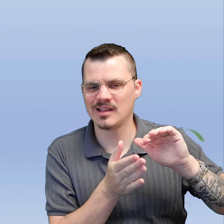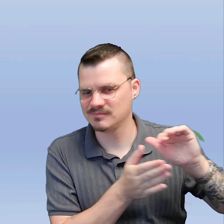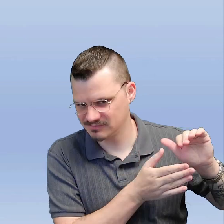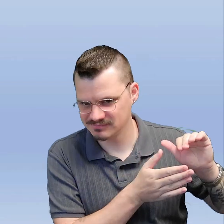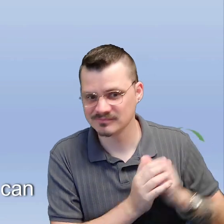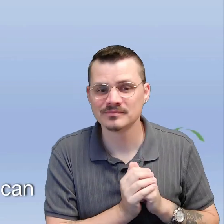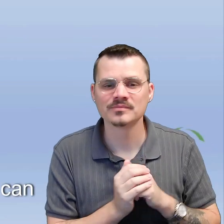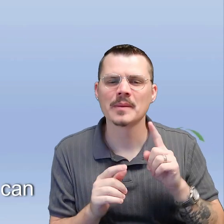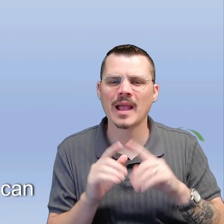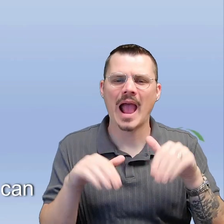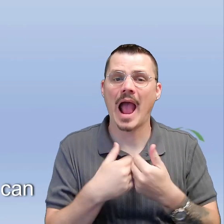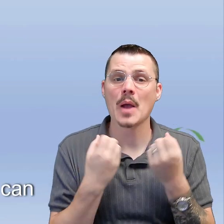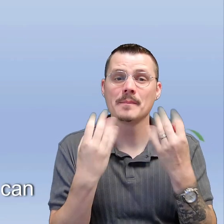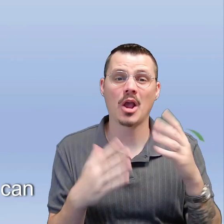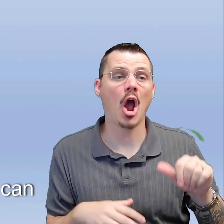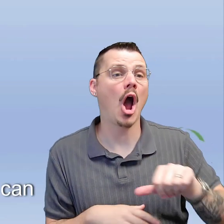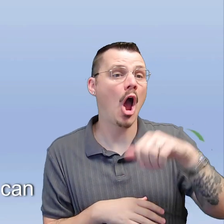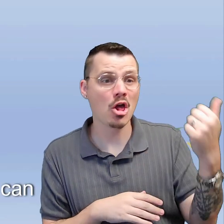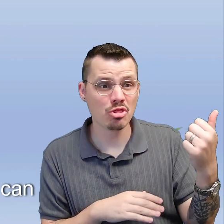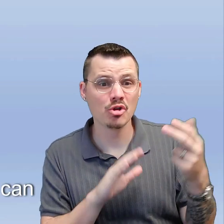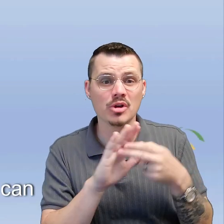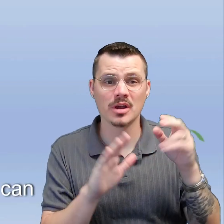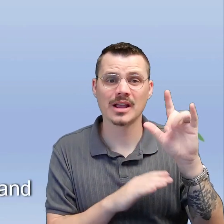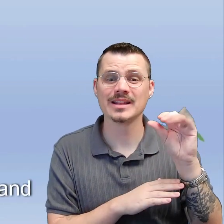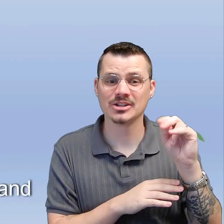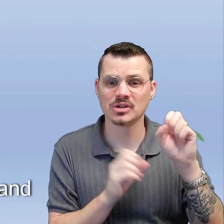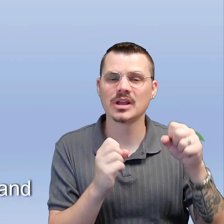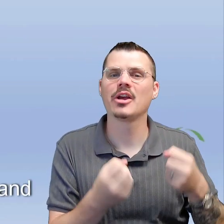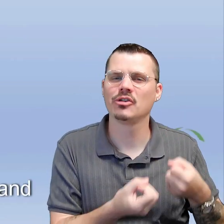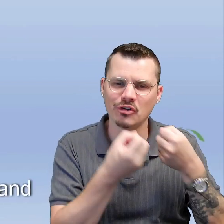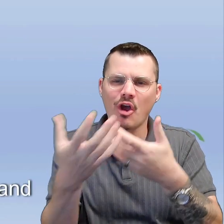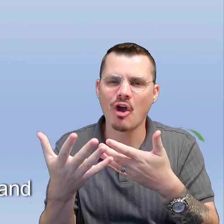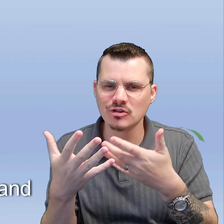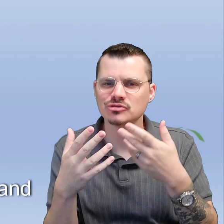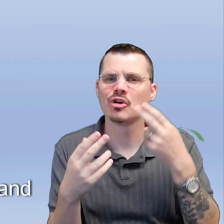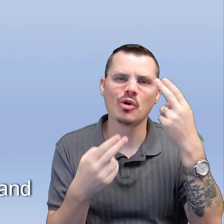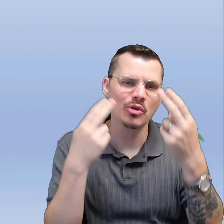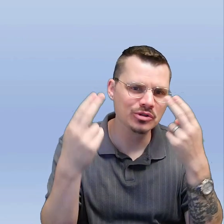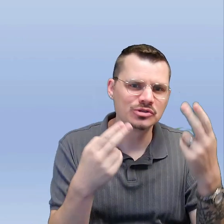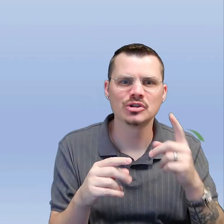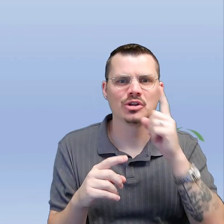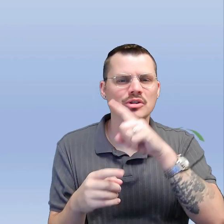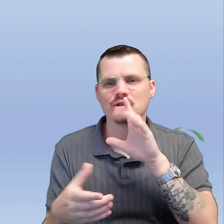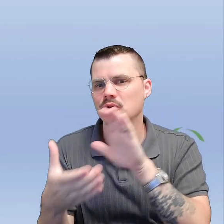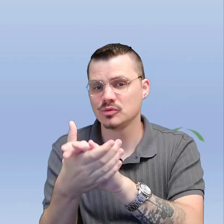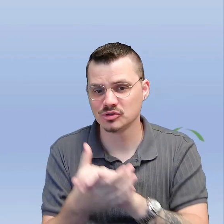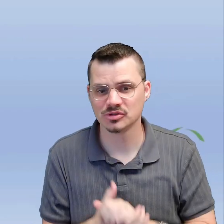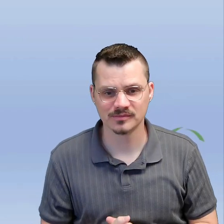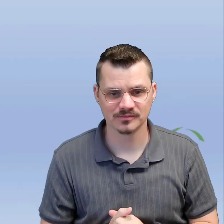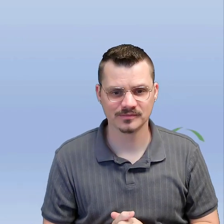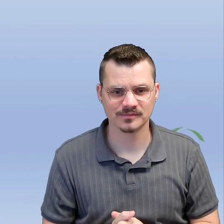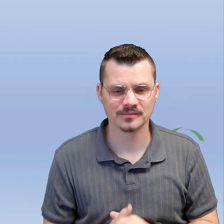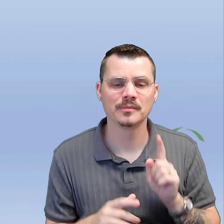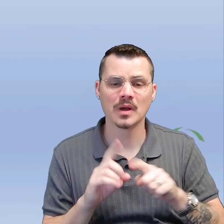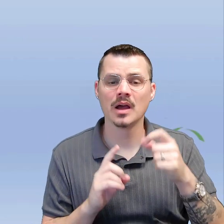day about how so many other conditions can cause people to have hallucinations and delusions. But